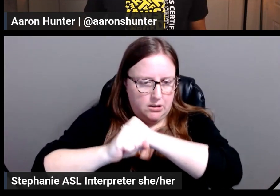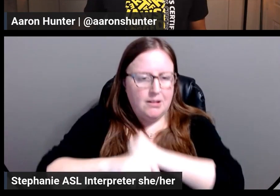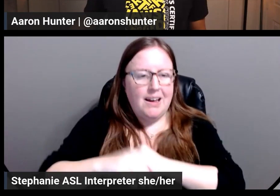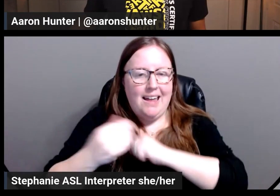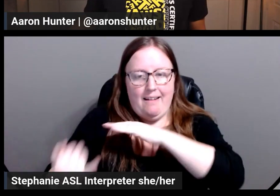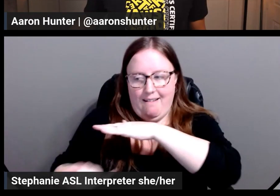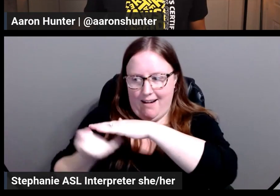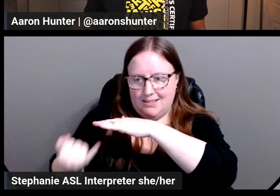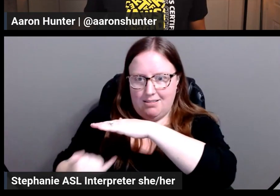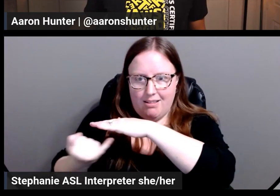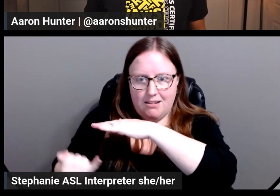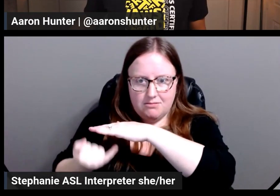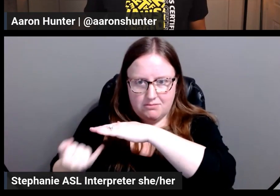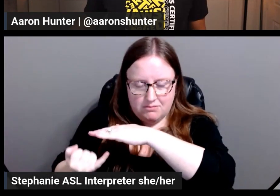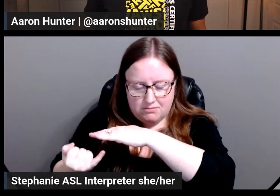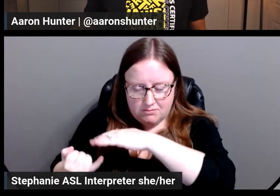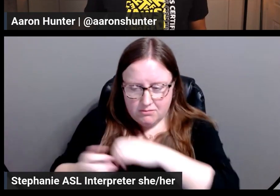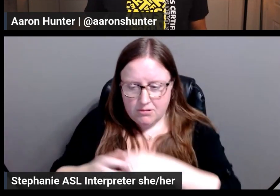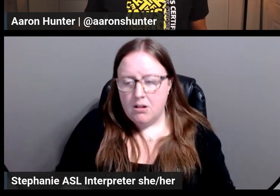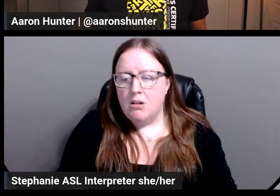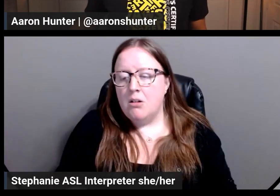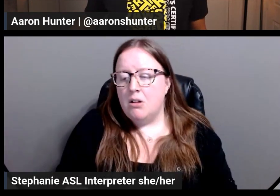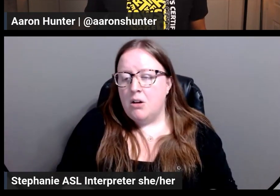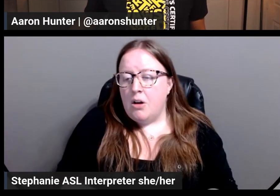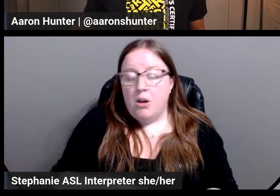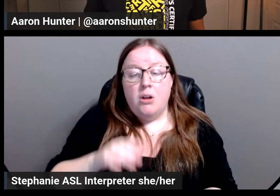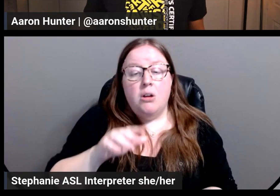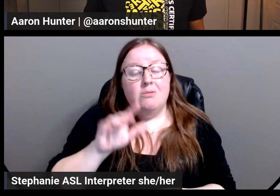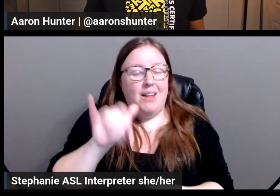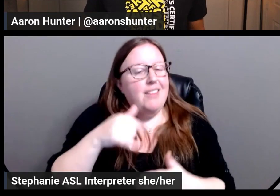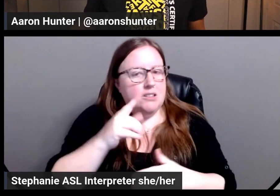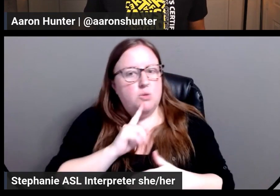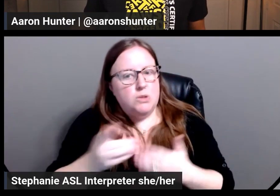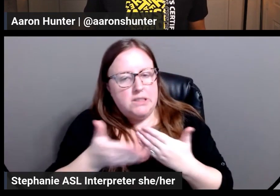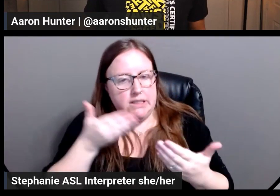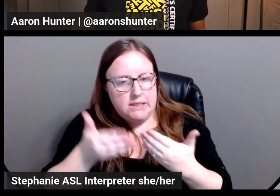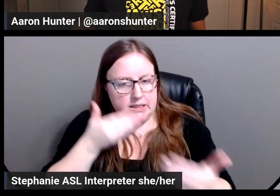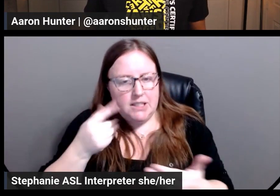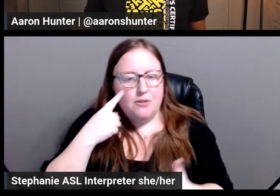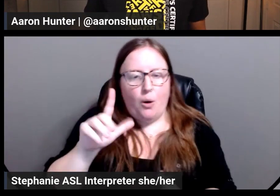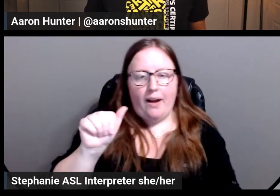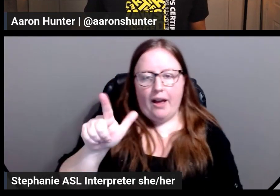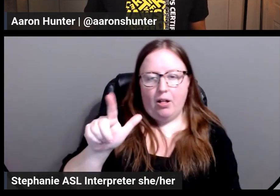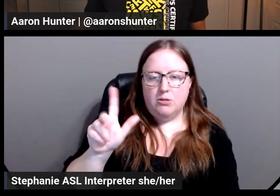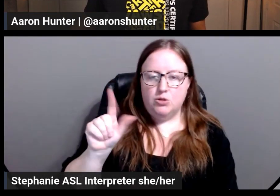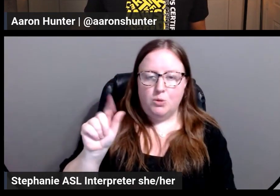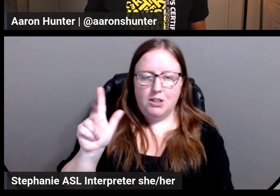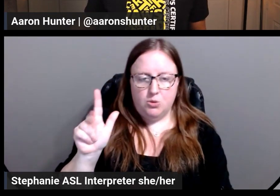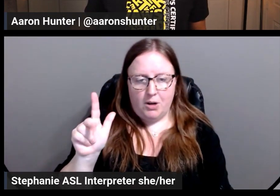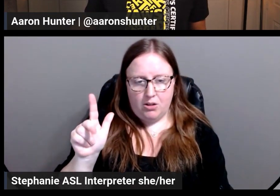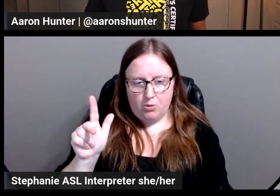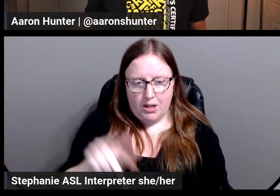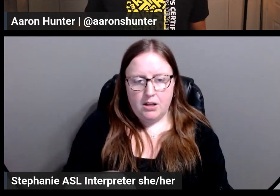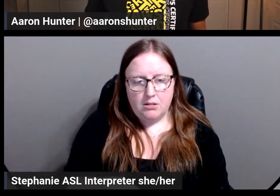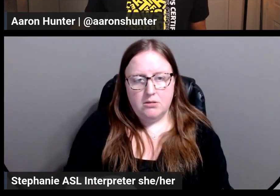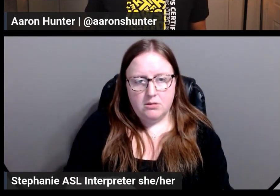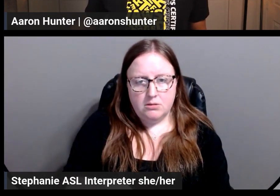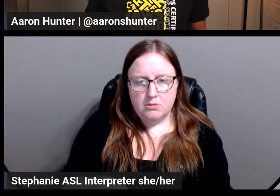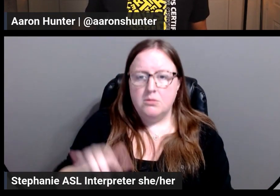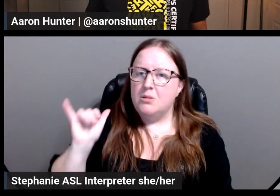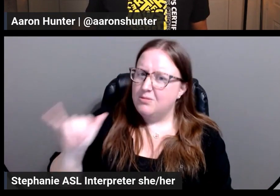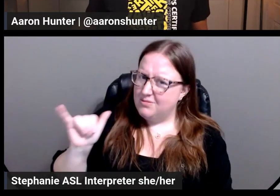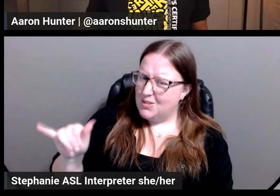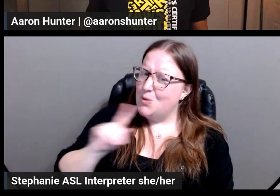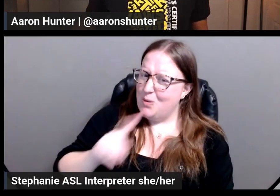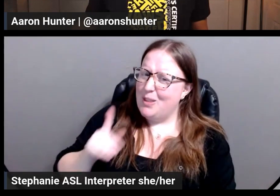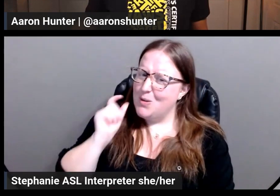isolation and we've made that really easy in AL 2023. So that's Sounds something really to easy. really Yeah. look at.